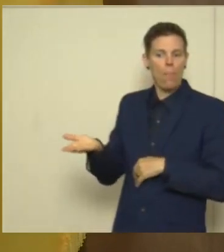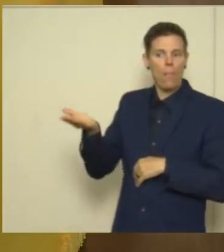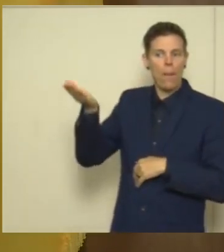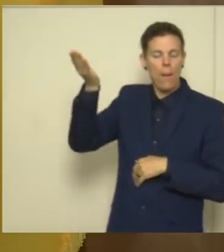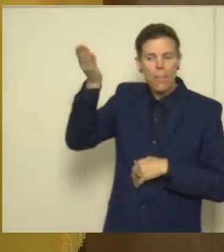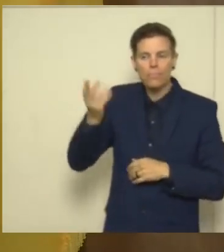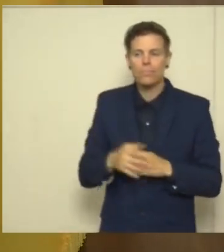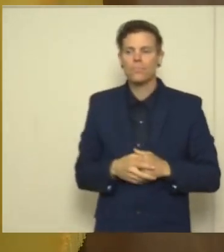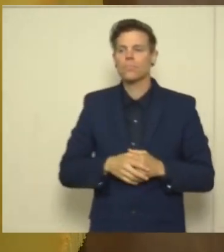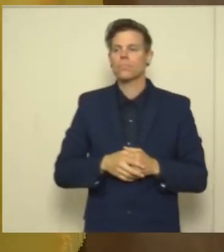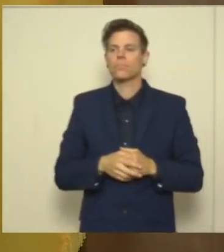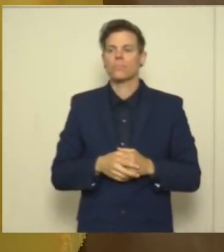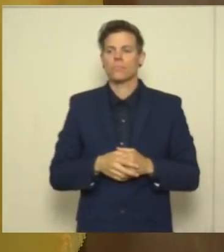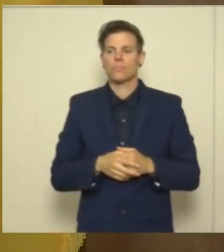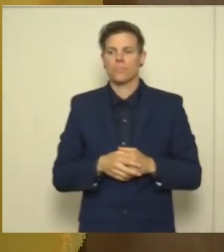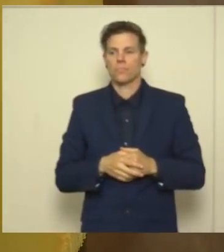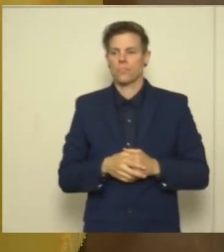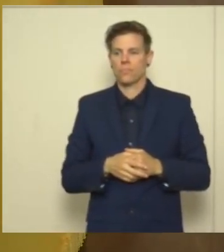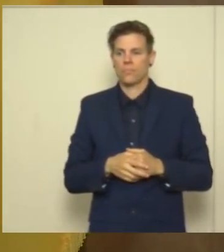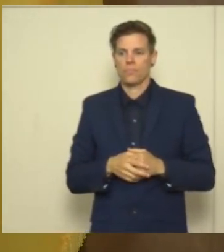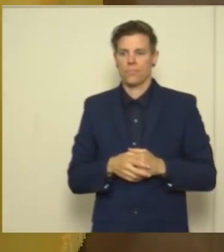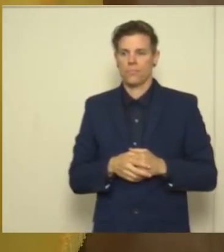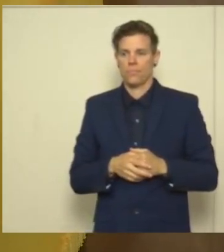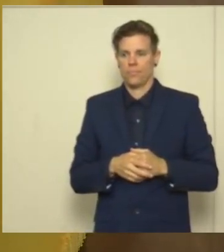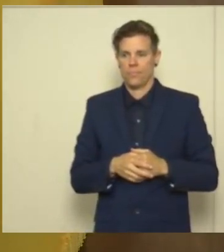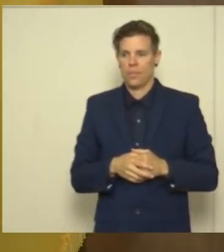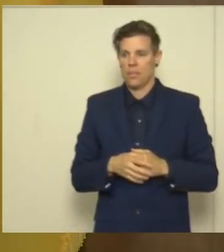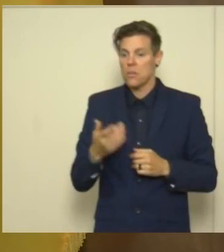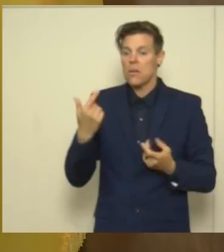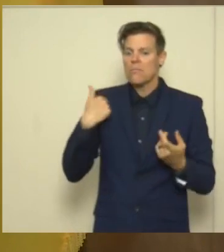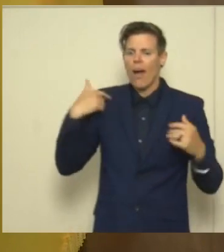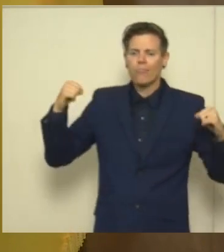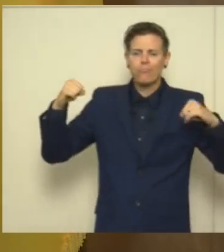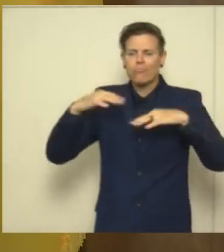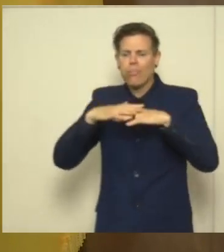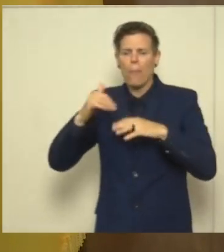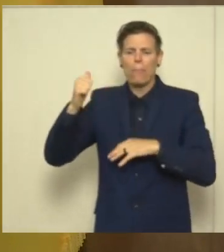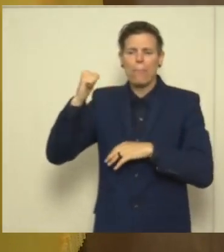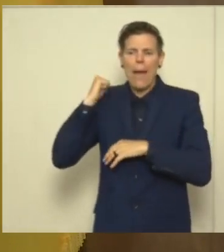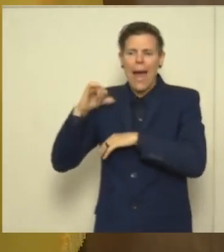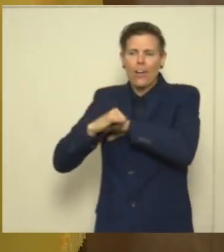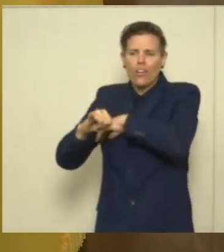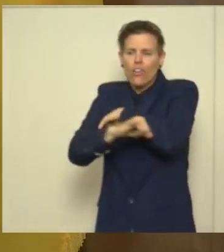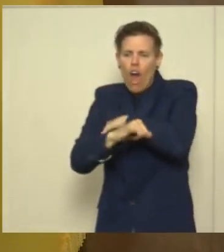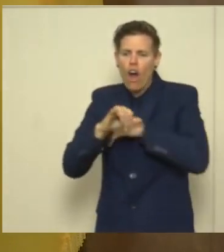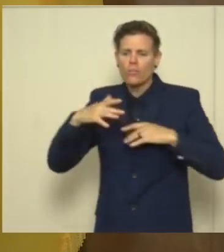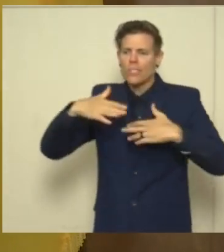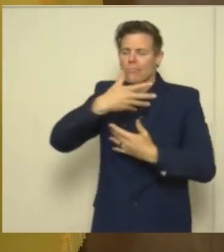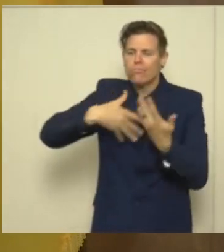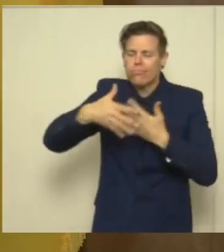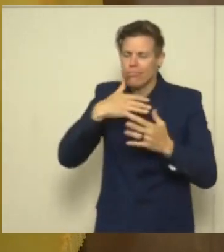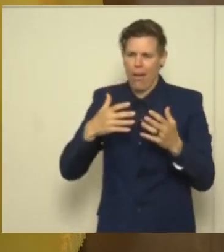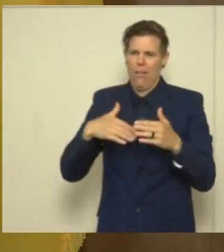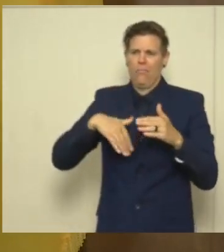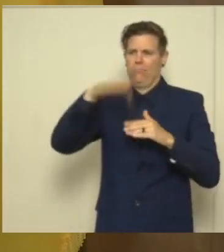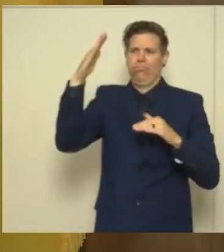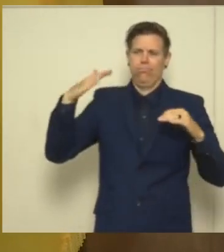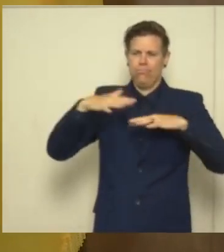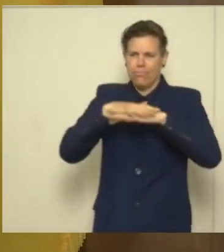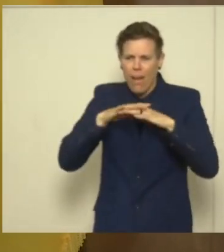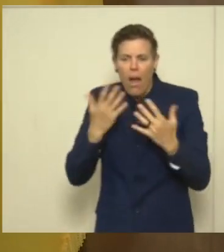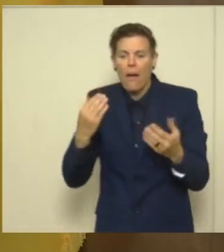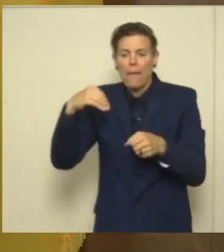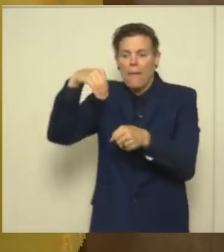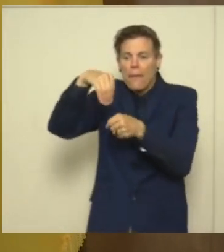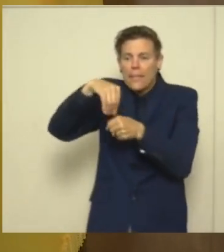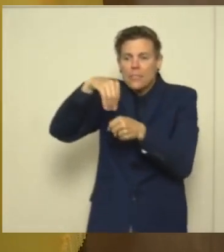weddings, 100 people. Backyard weddings, 50 people. Indoor volleyball, 200 people. Okay,